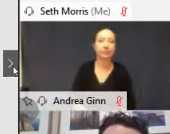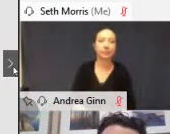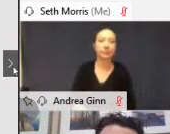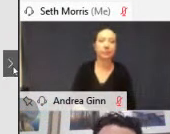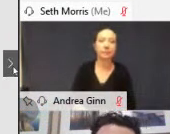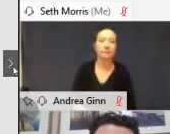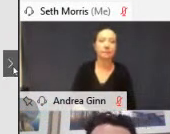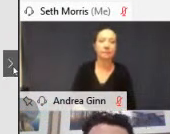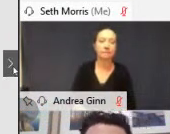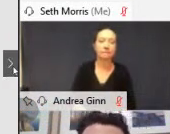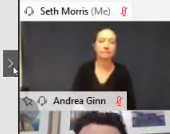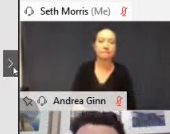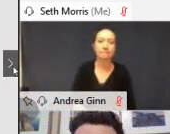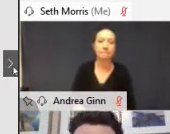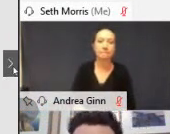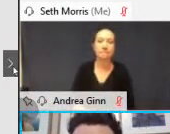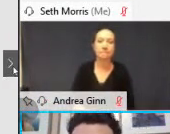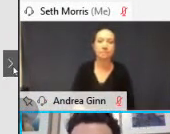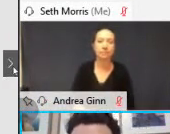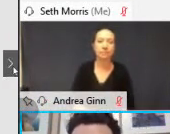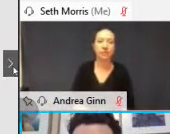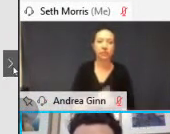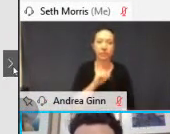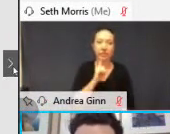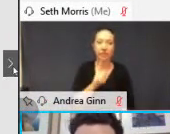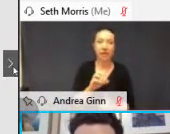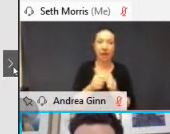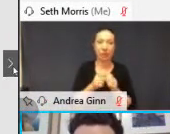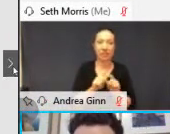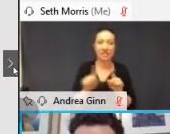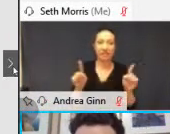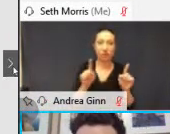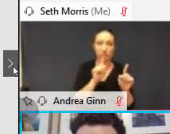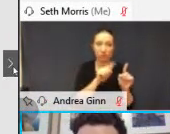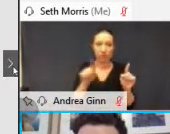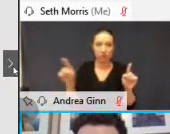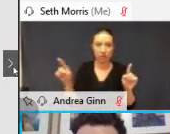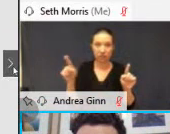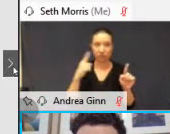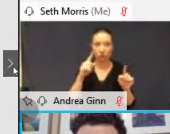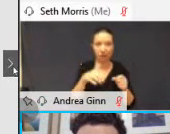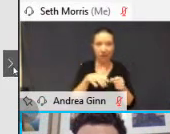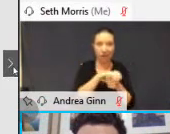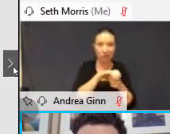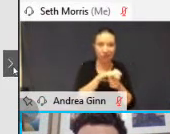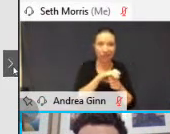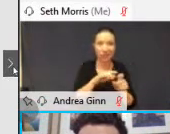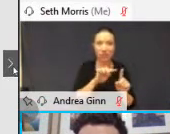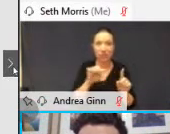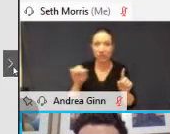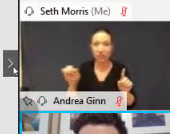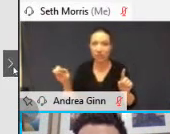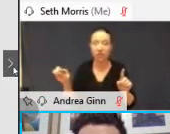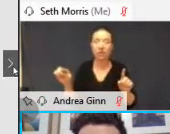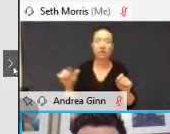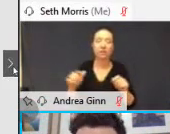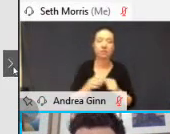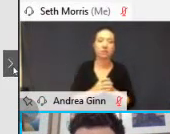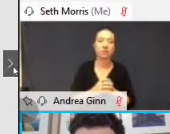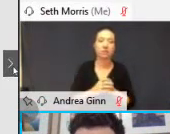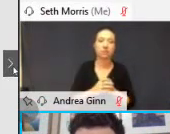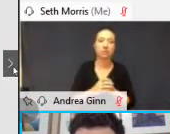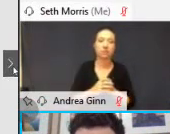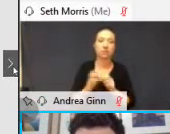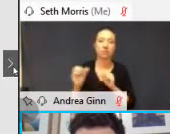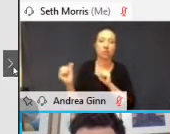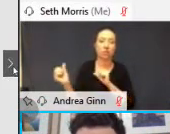And there's the only real difference in what the plan covers in terms of benefits is all of these